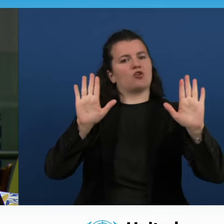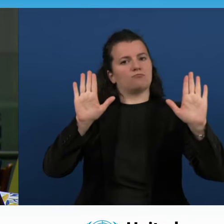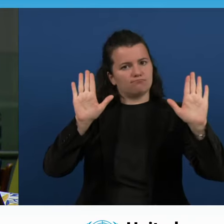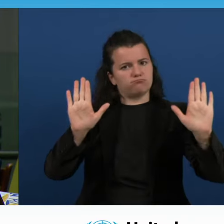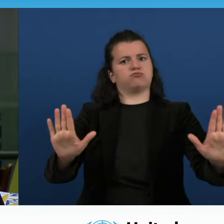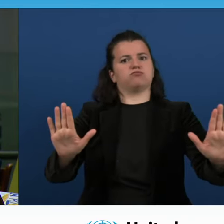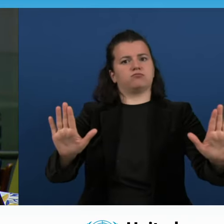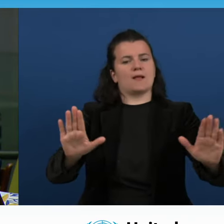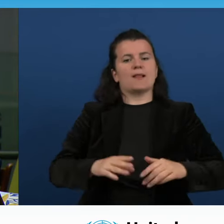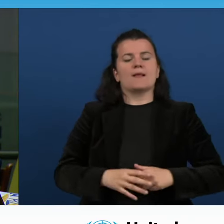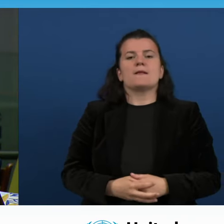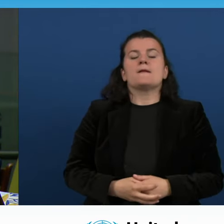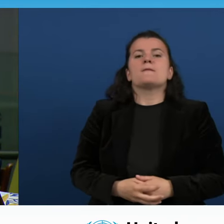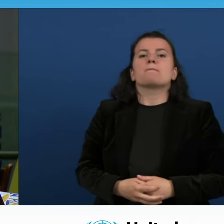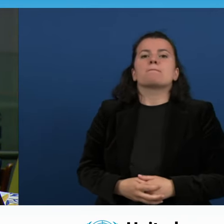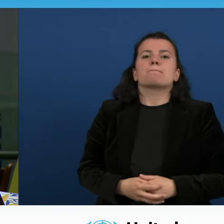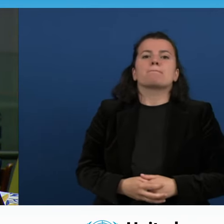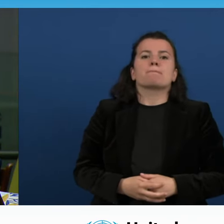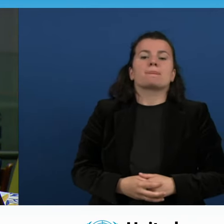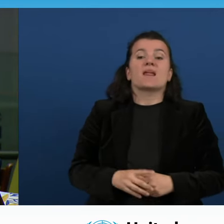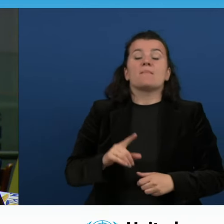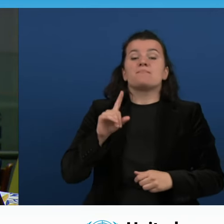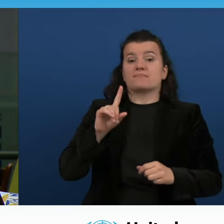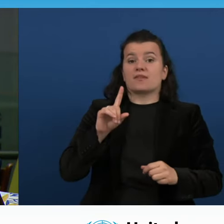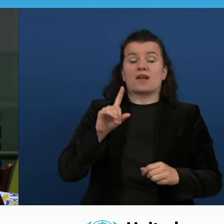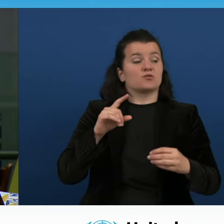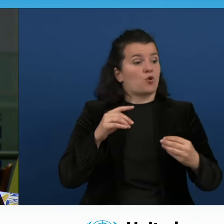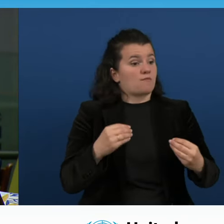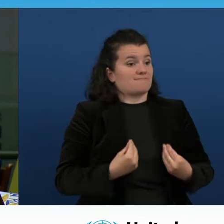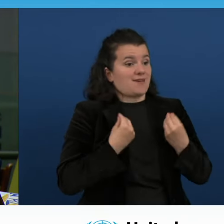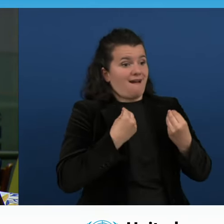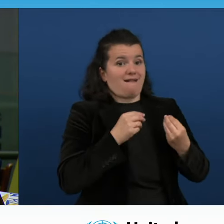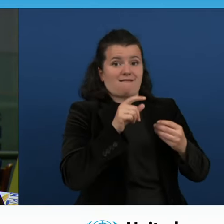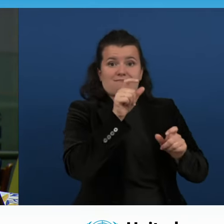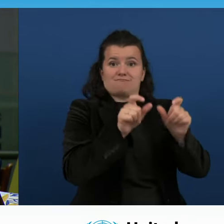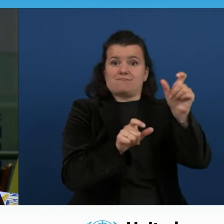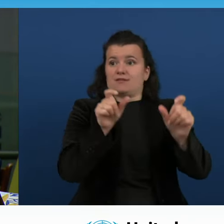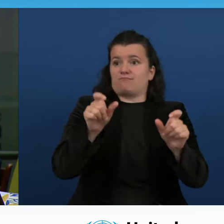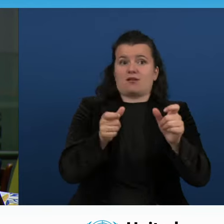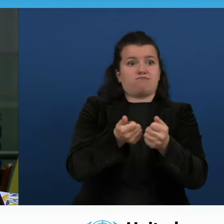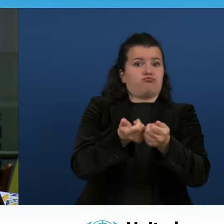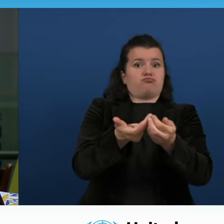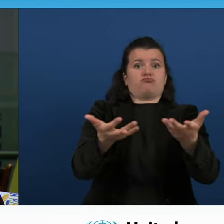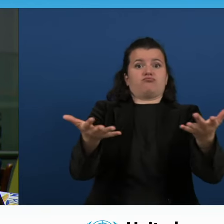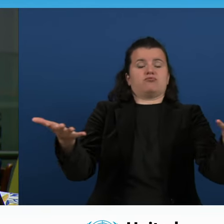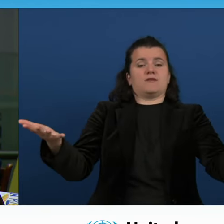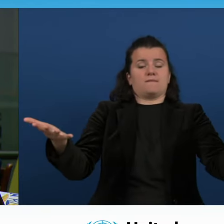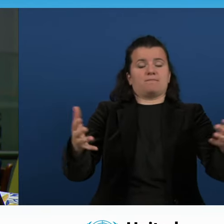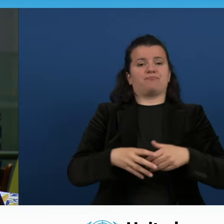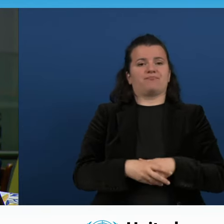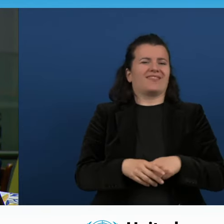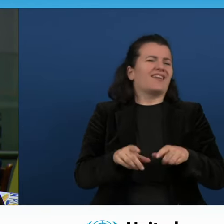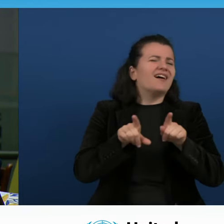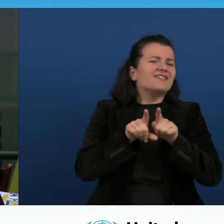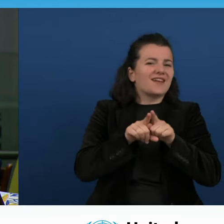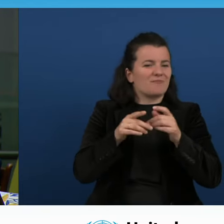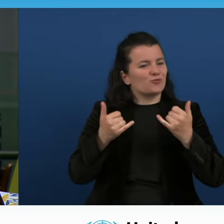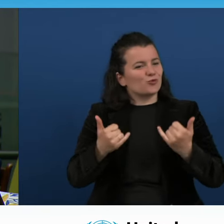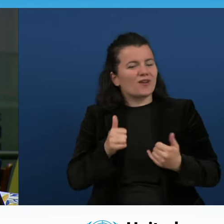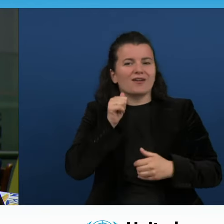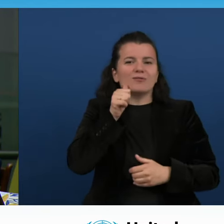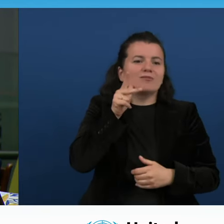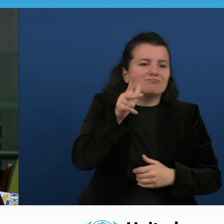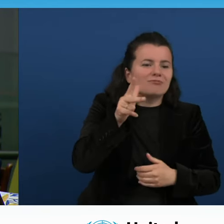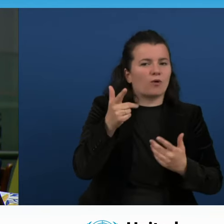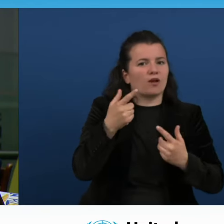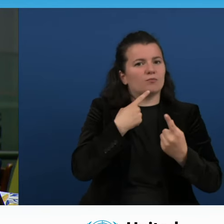what young people remind us, and I'm sure that during the conversations these days, is that there is another way.